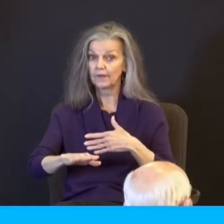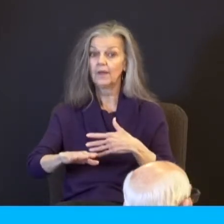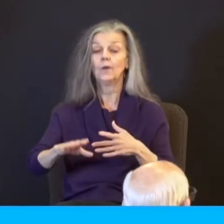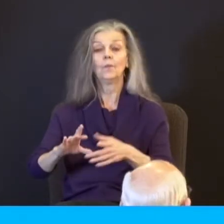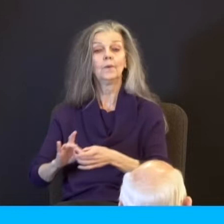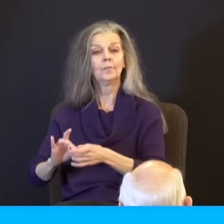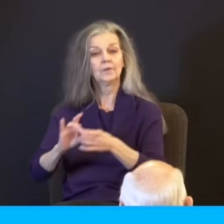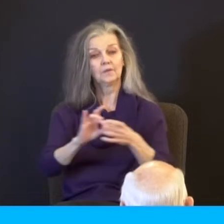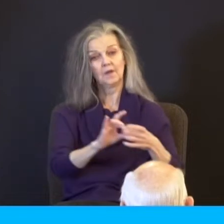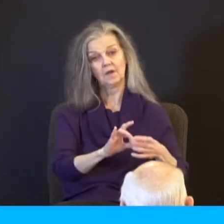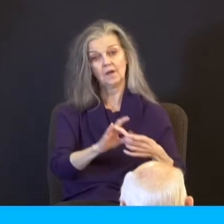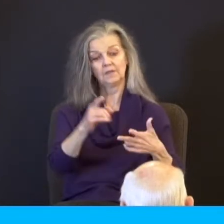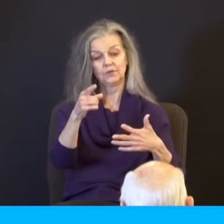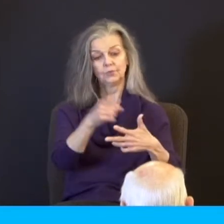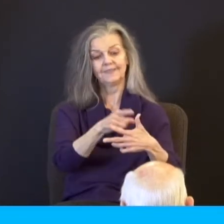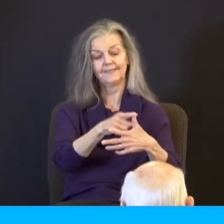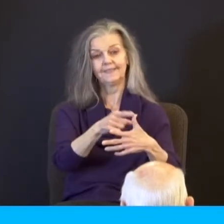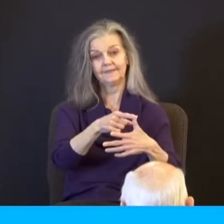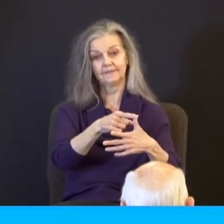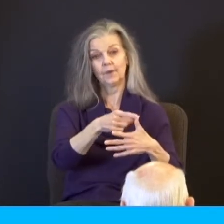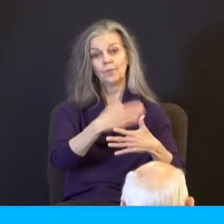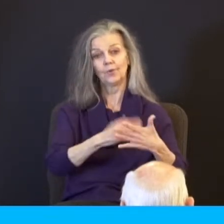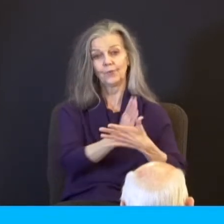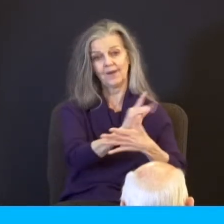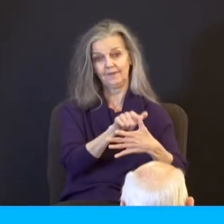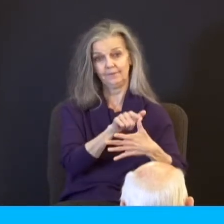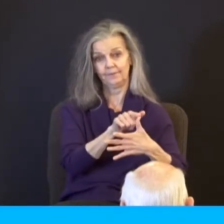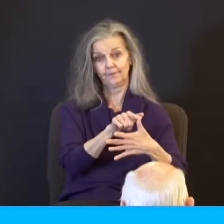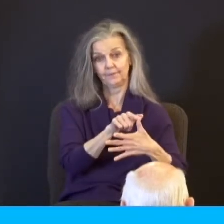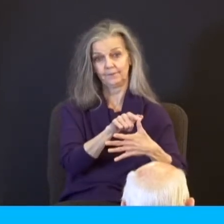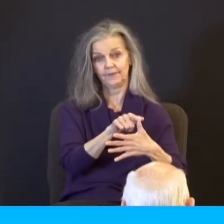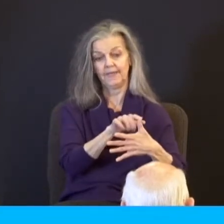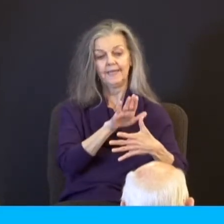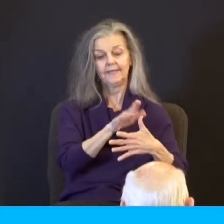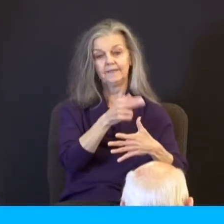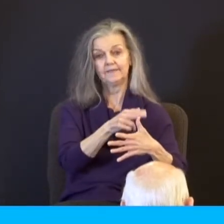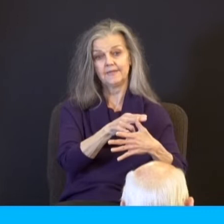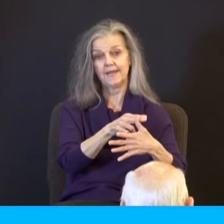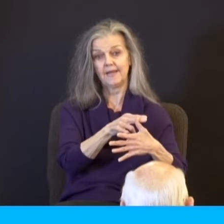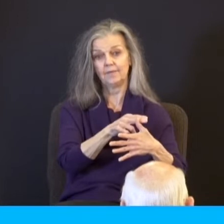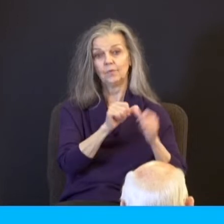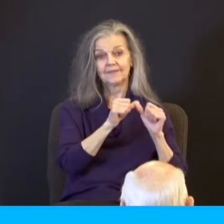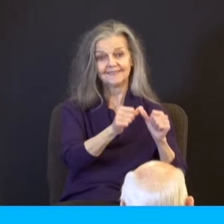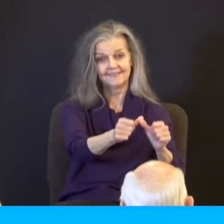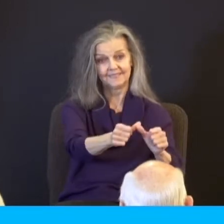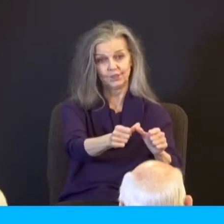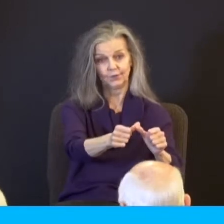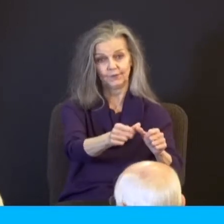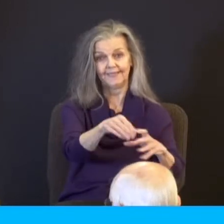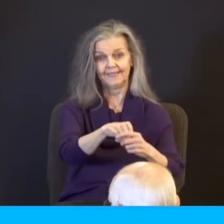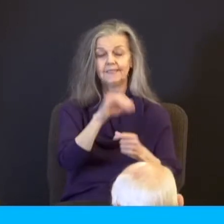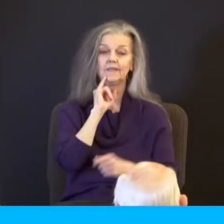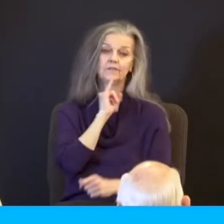be or shall succeed in the name of his brother, which is dead, that his name be not put out of Israel. Now,